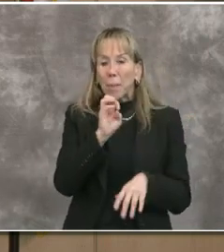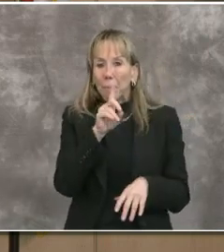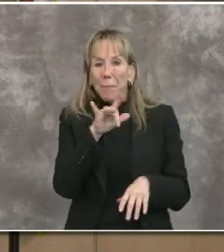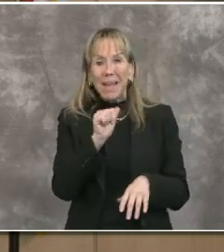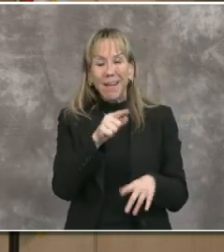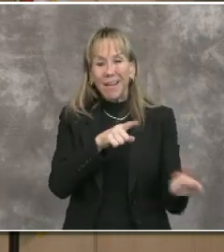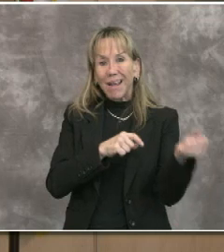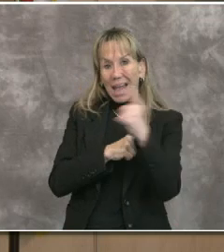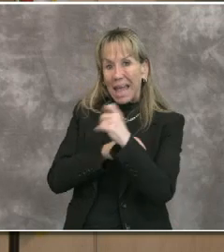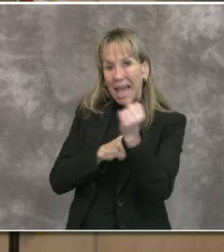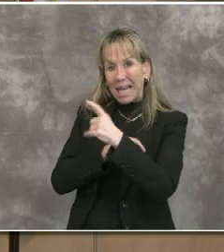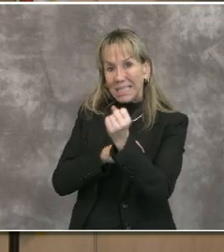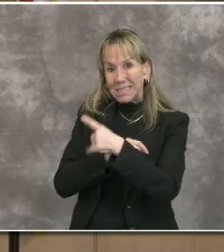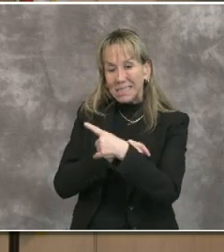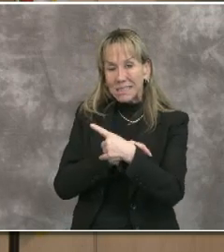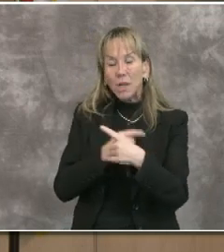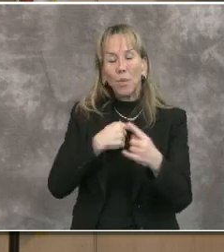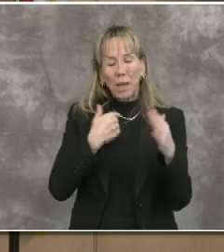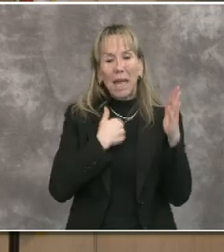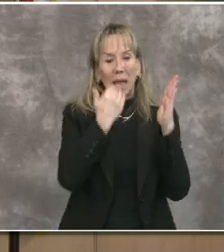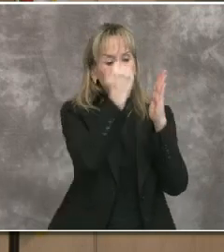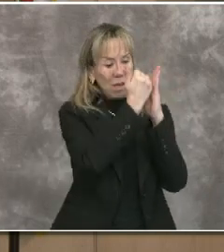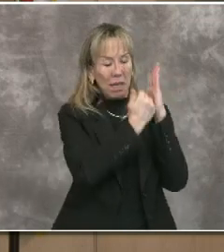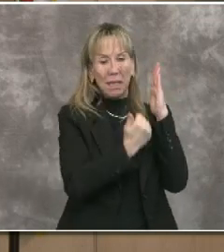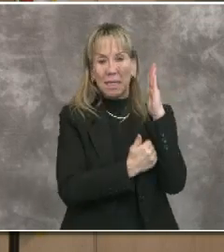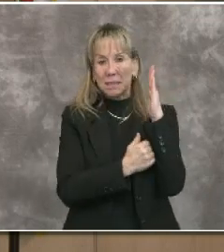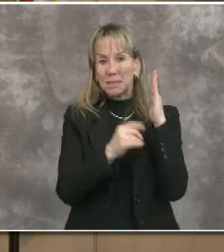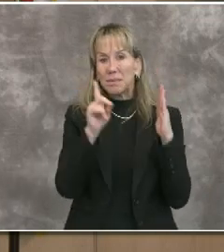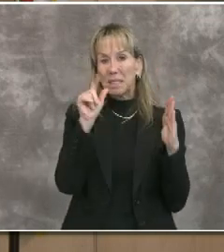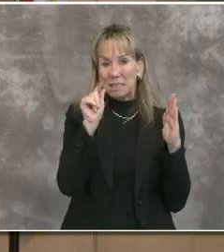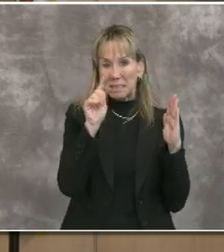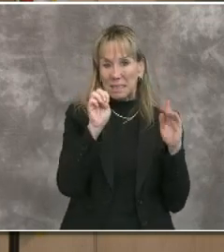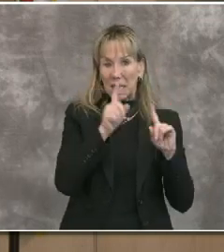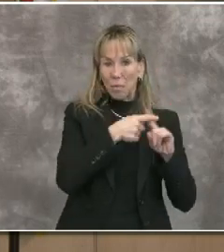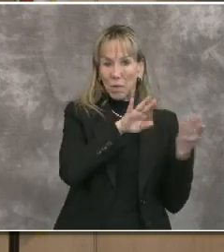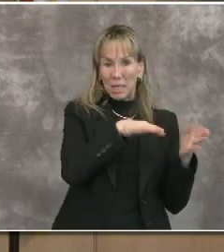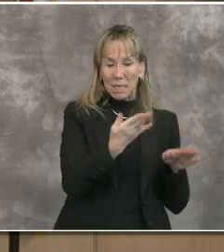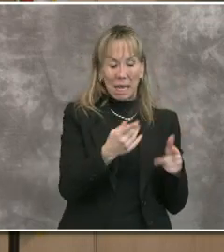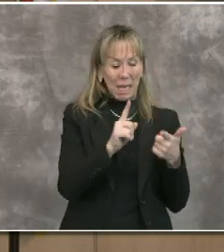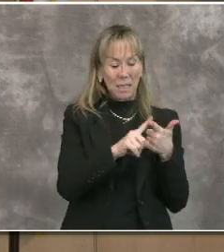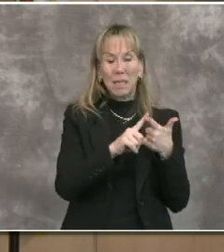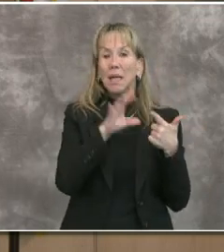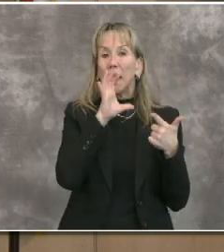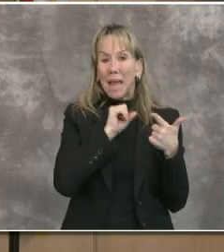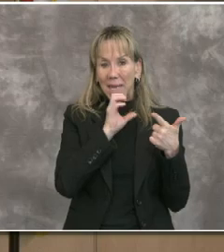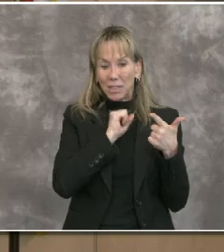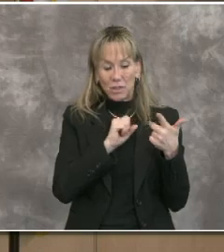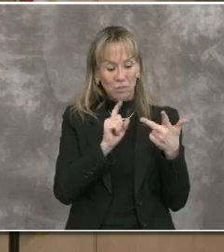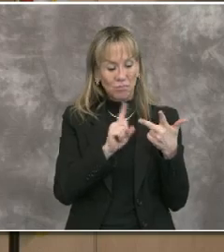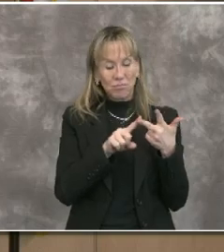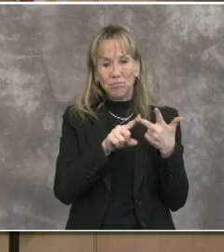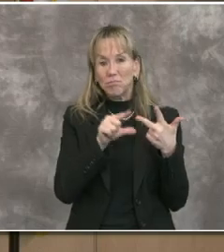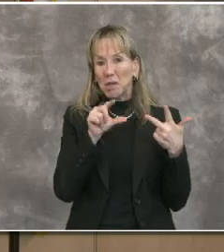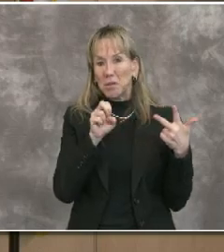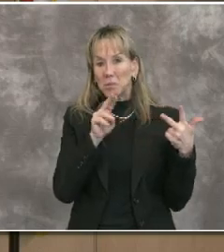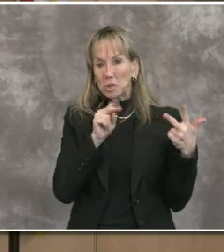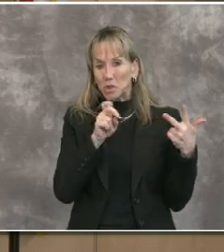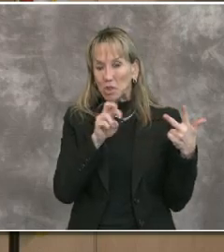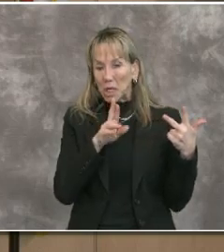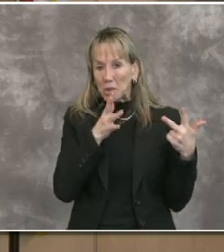list of dates of death, age, gender, race,